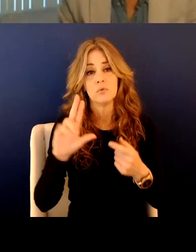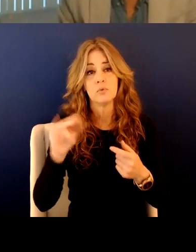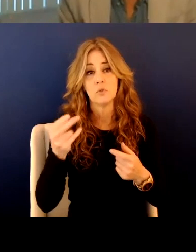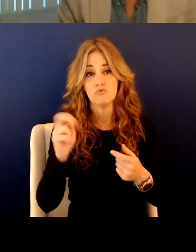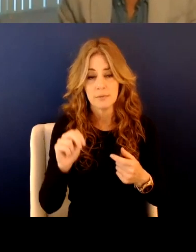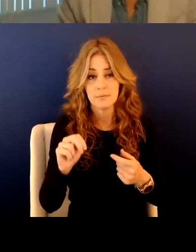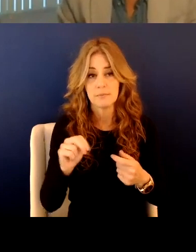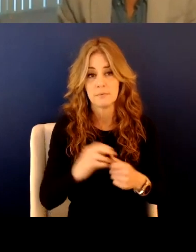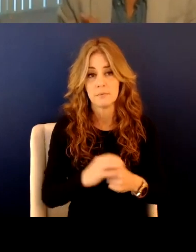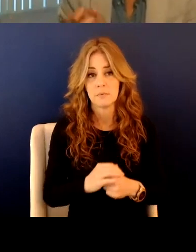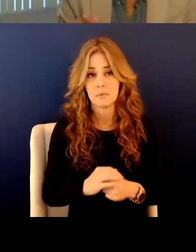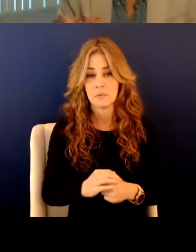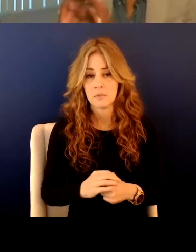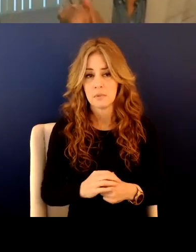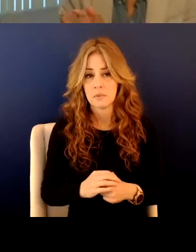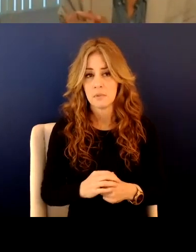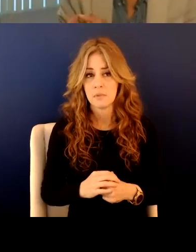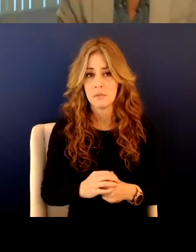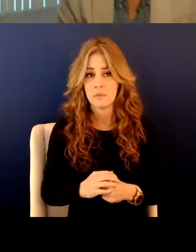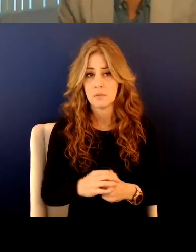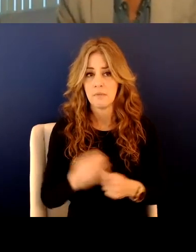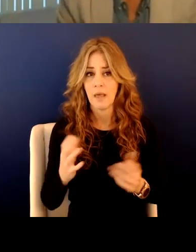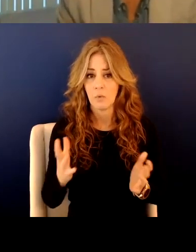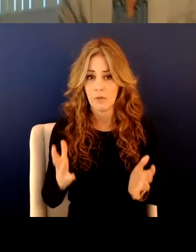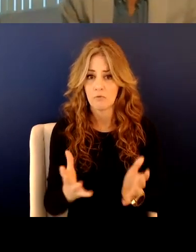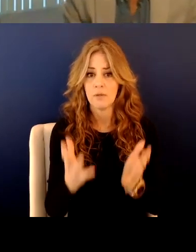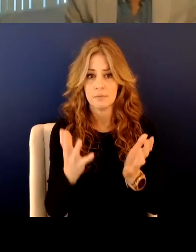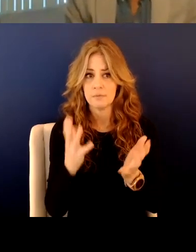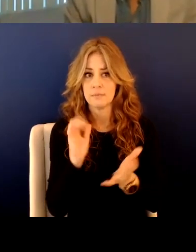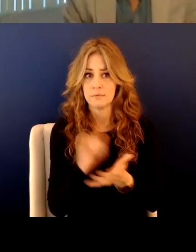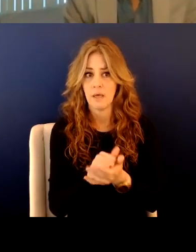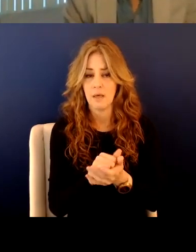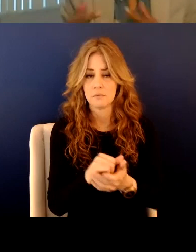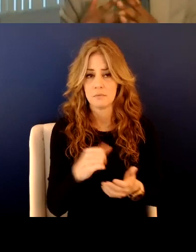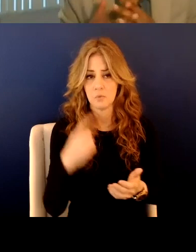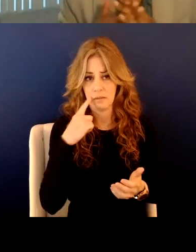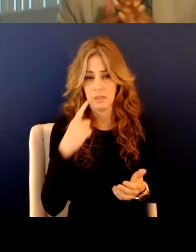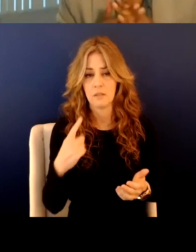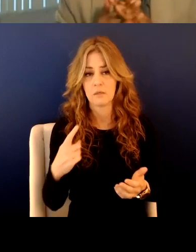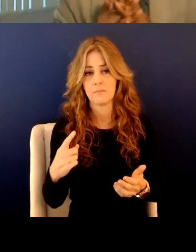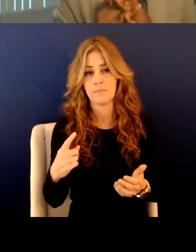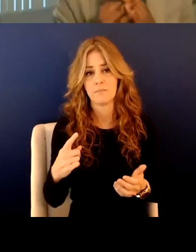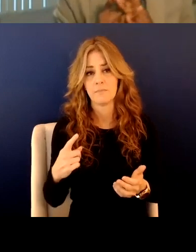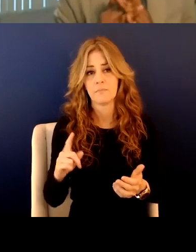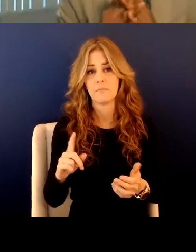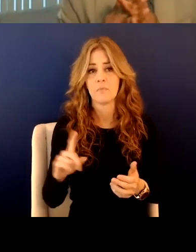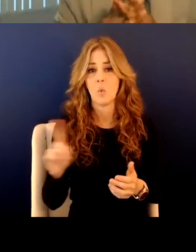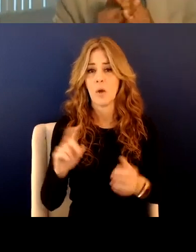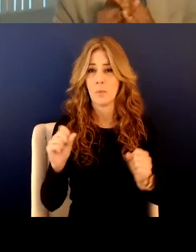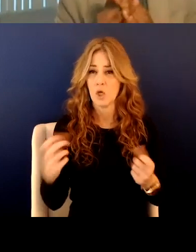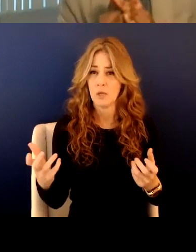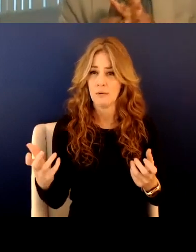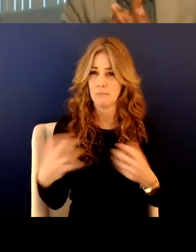like one of their like thrusts, right? So I think that where we could potentially intersect, and I'm hoping to